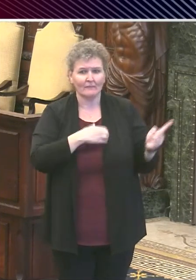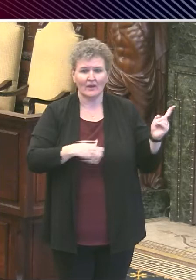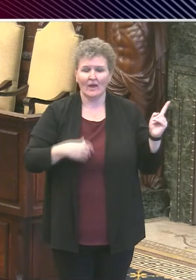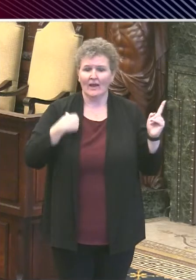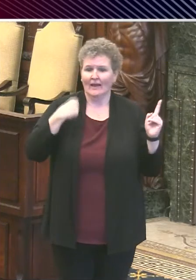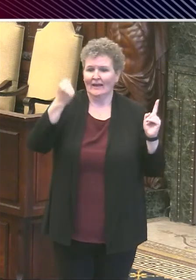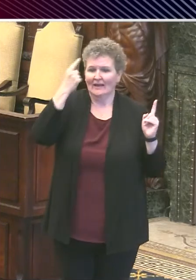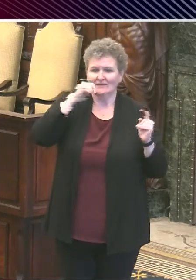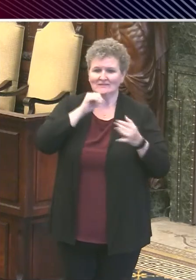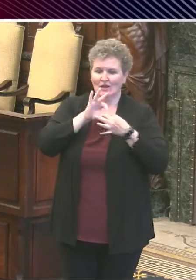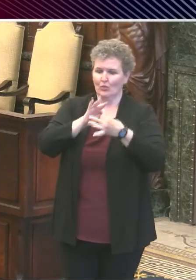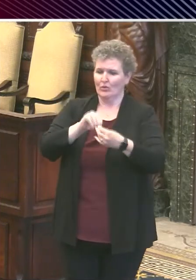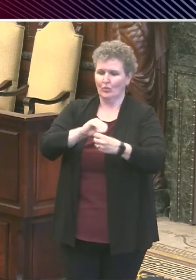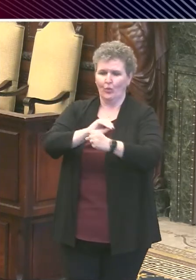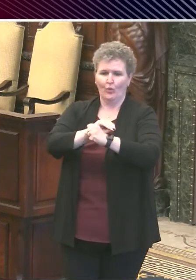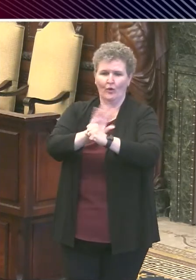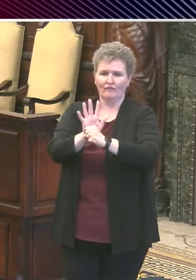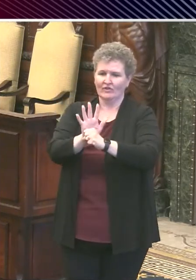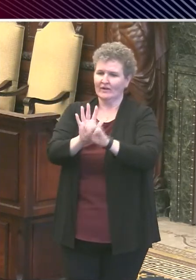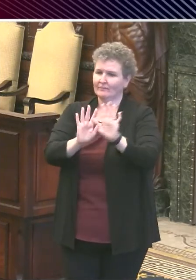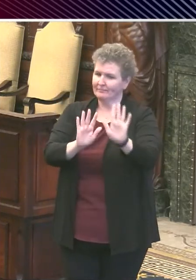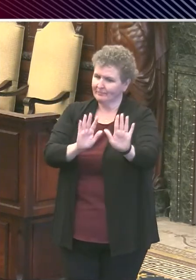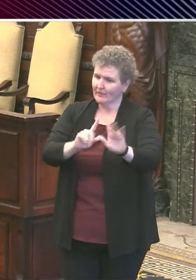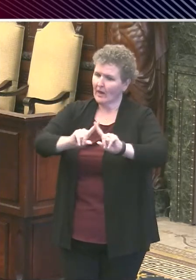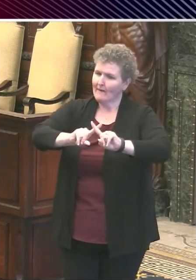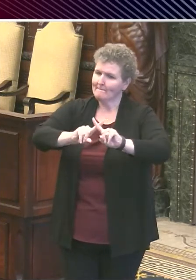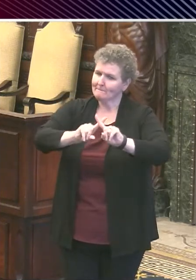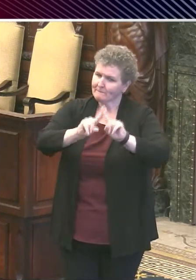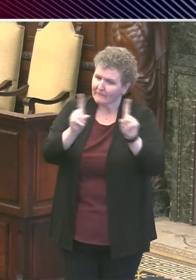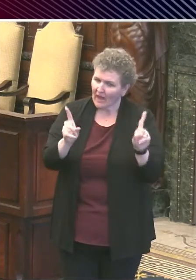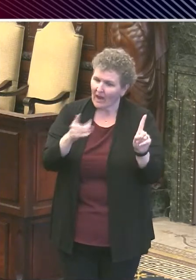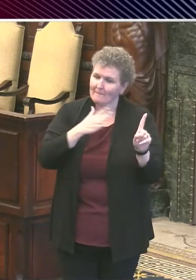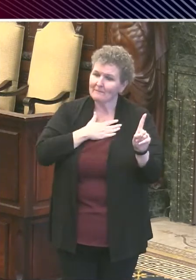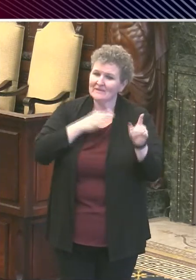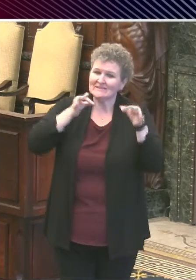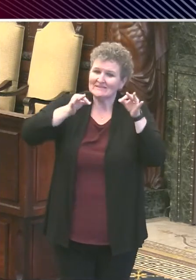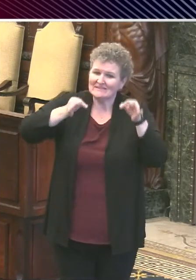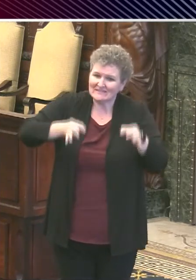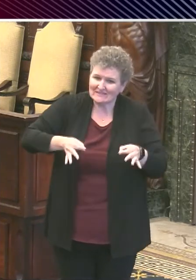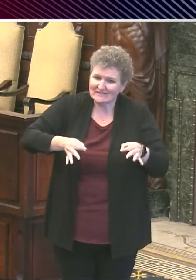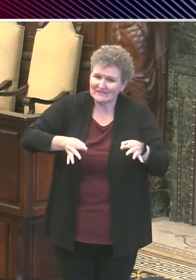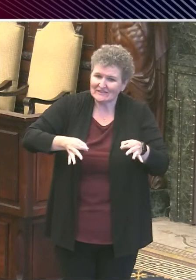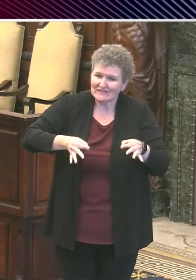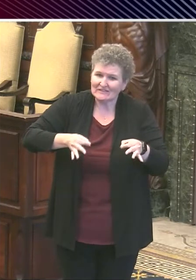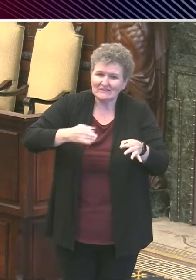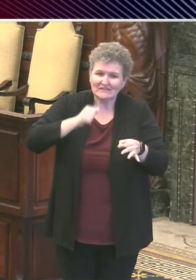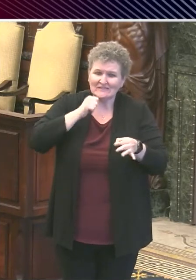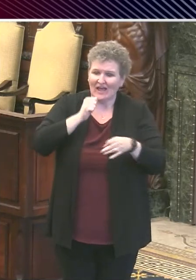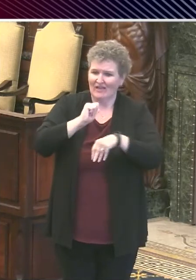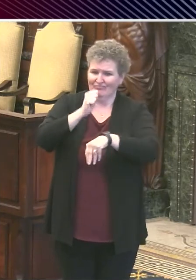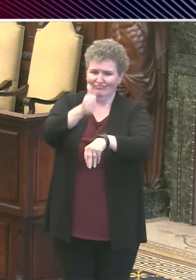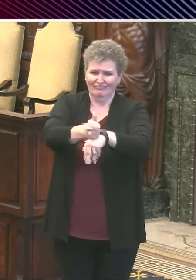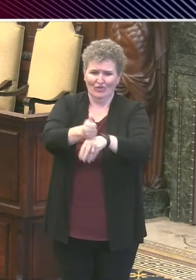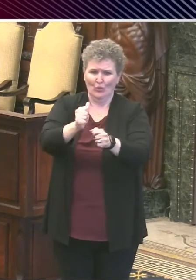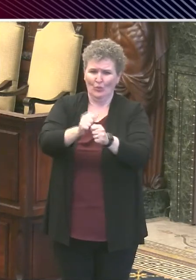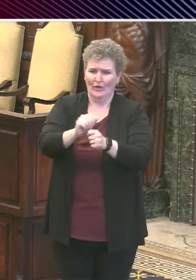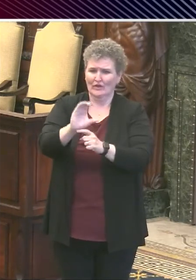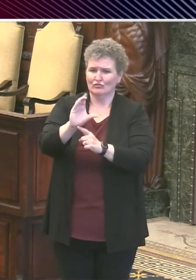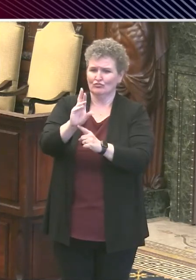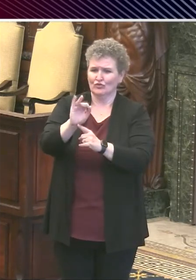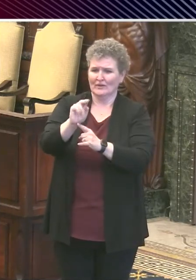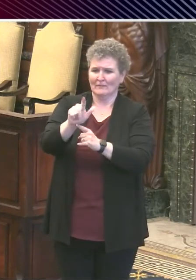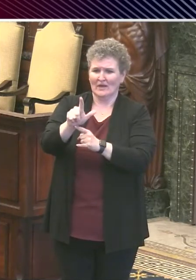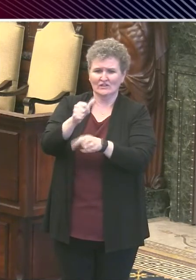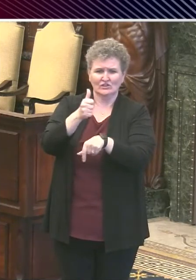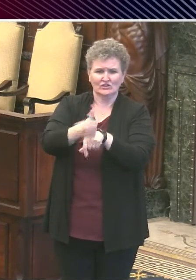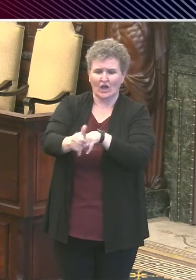made a decision based on the status of the CBNs, which are not criminal charges. Any criminal charges brought by the district attorney